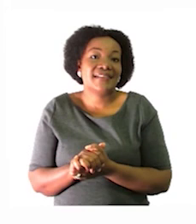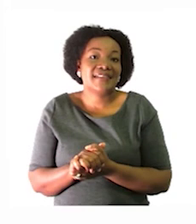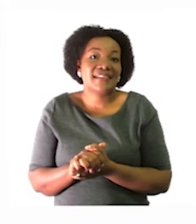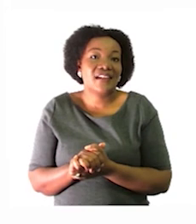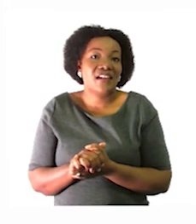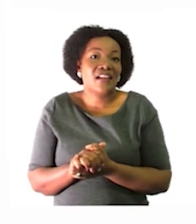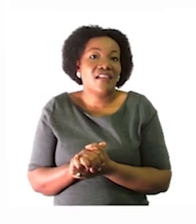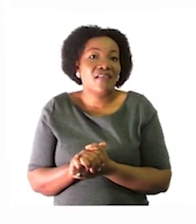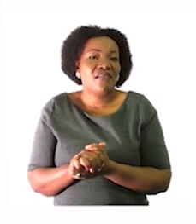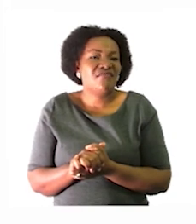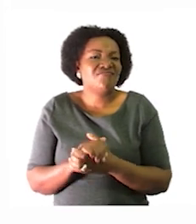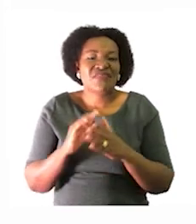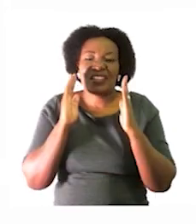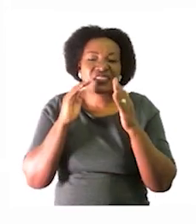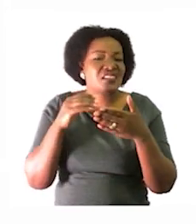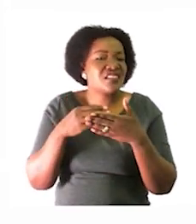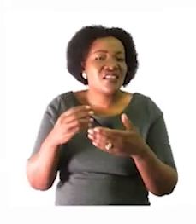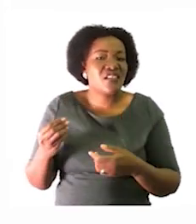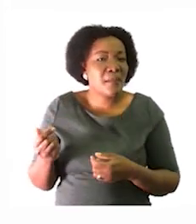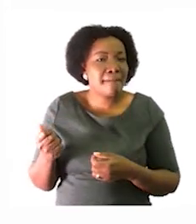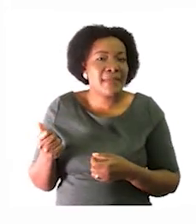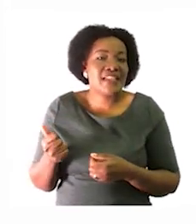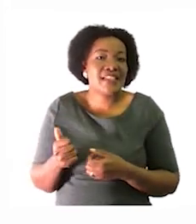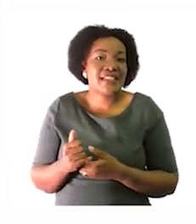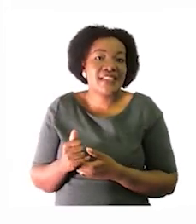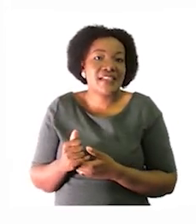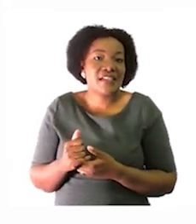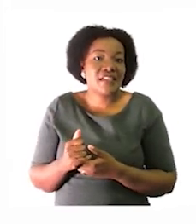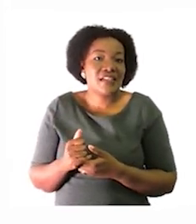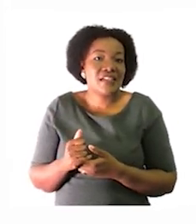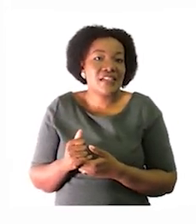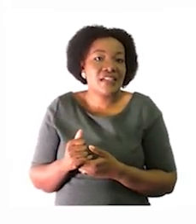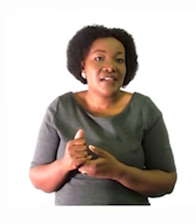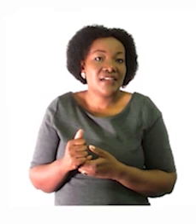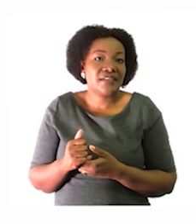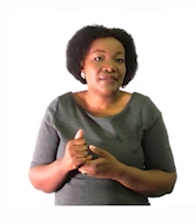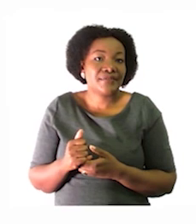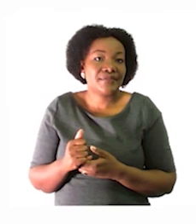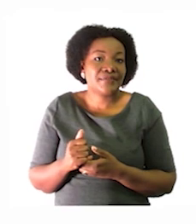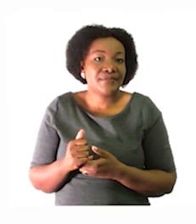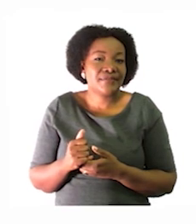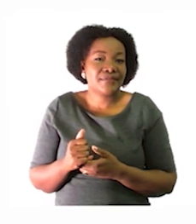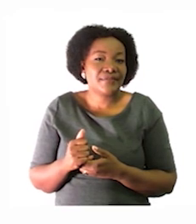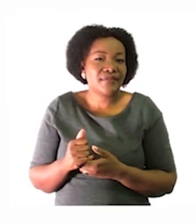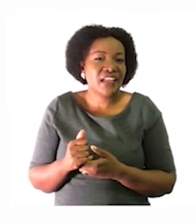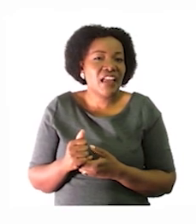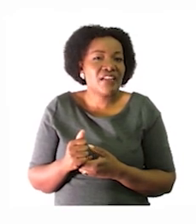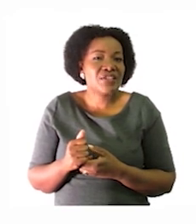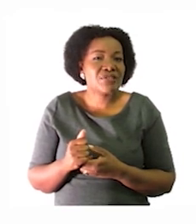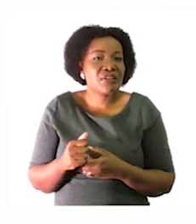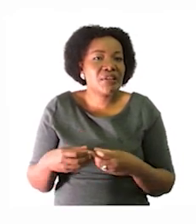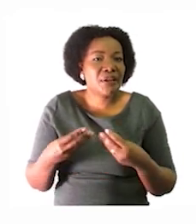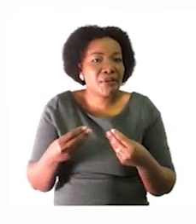We are still dealing with money, the data handling. It says solve the